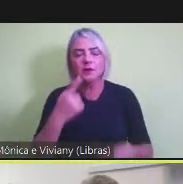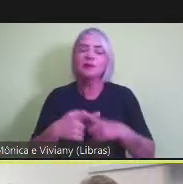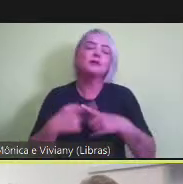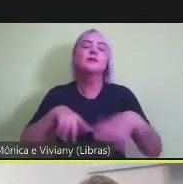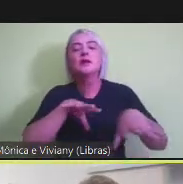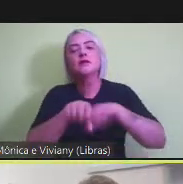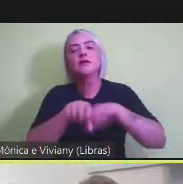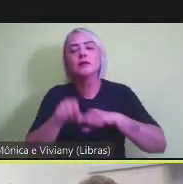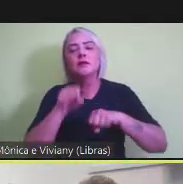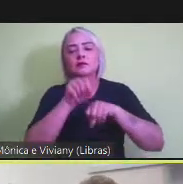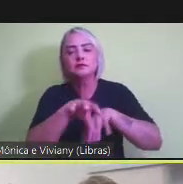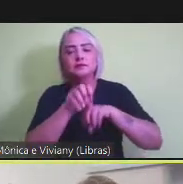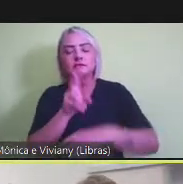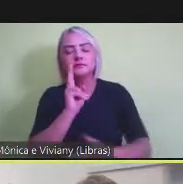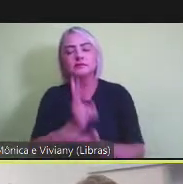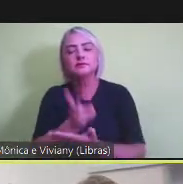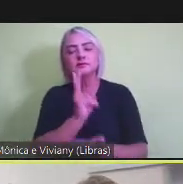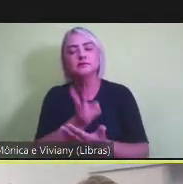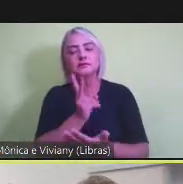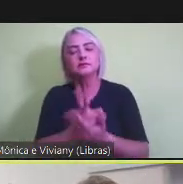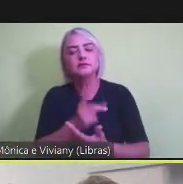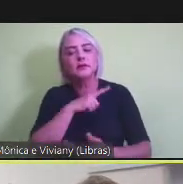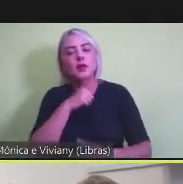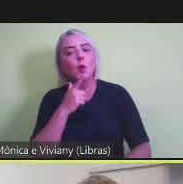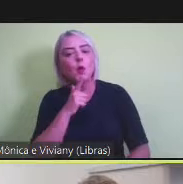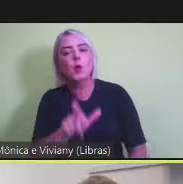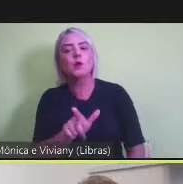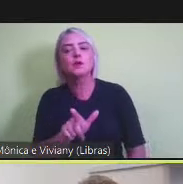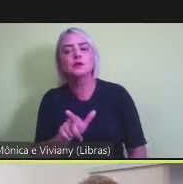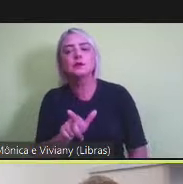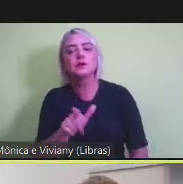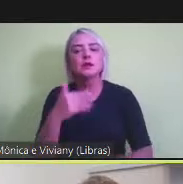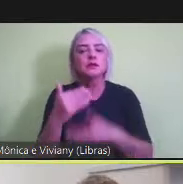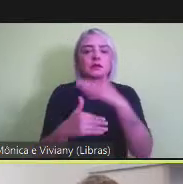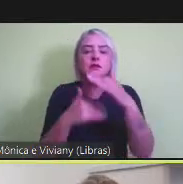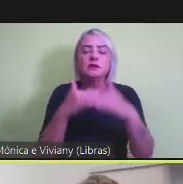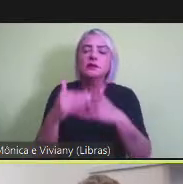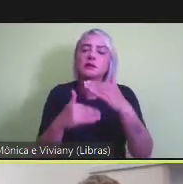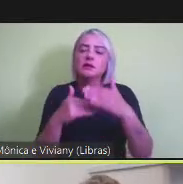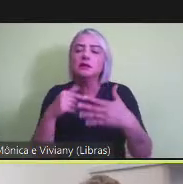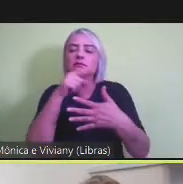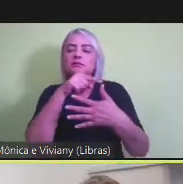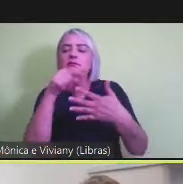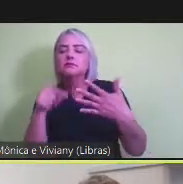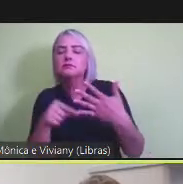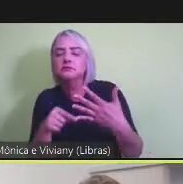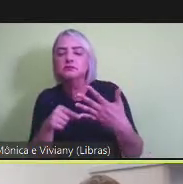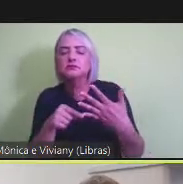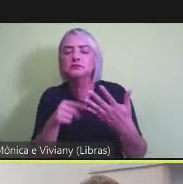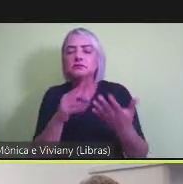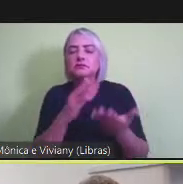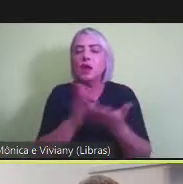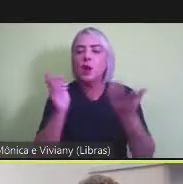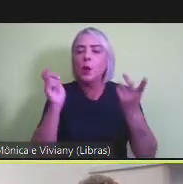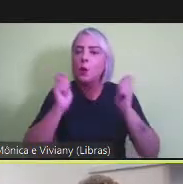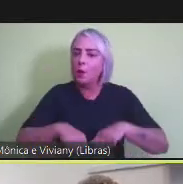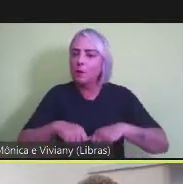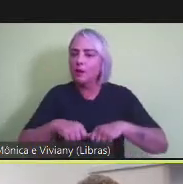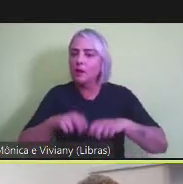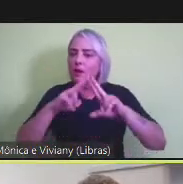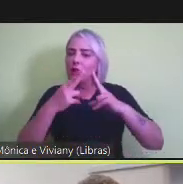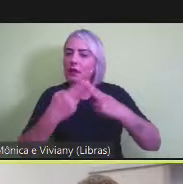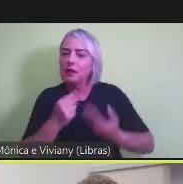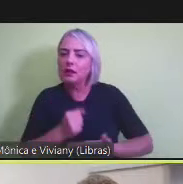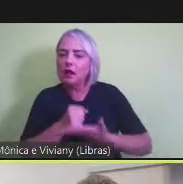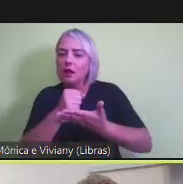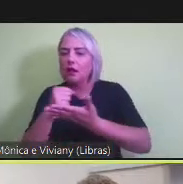important that this education and permanent education also deals with the development of elements,